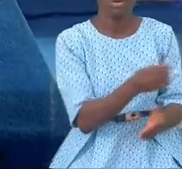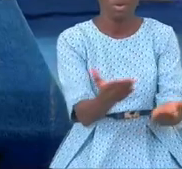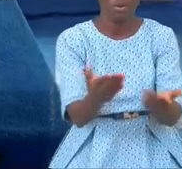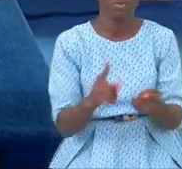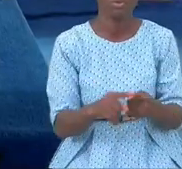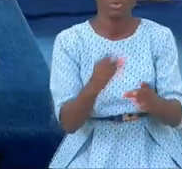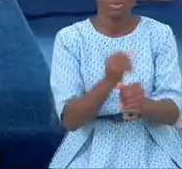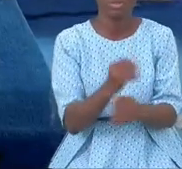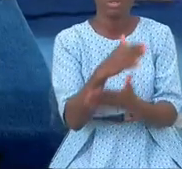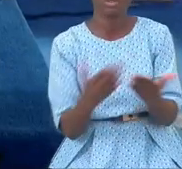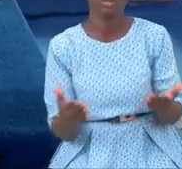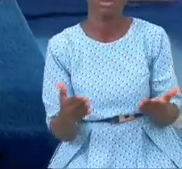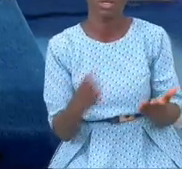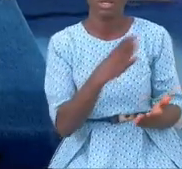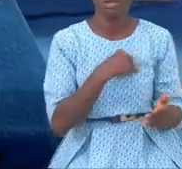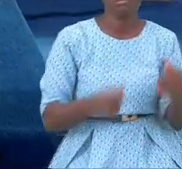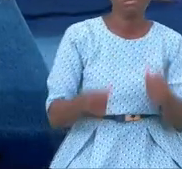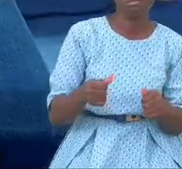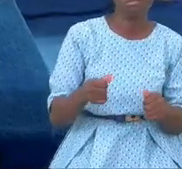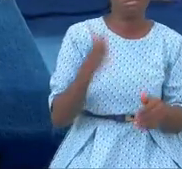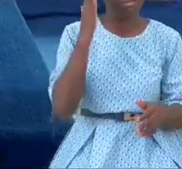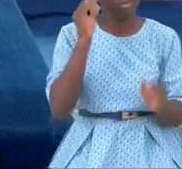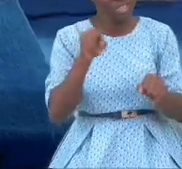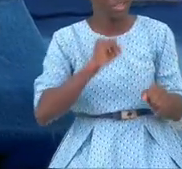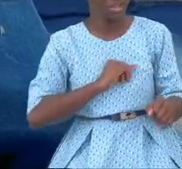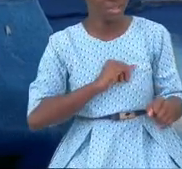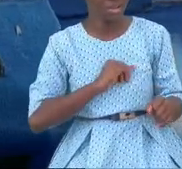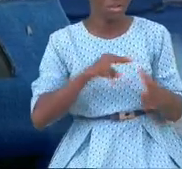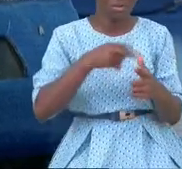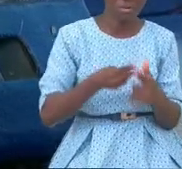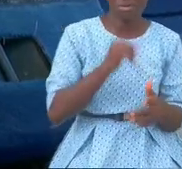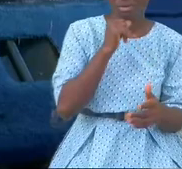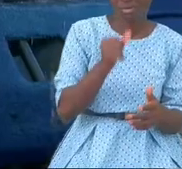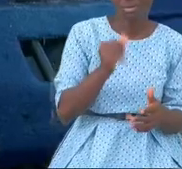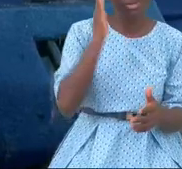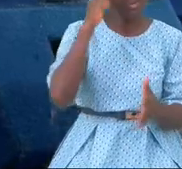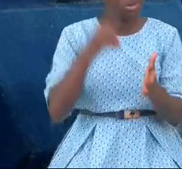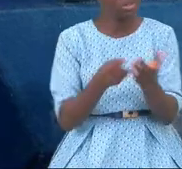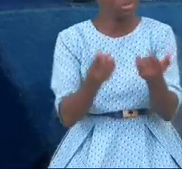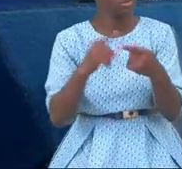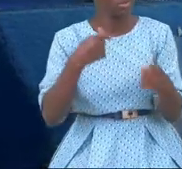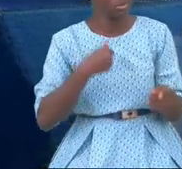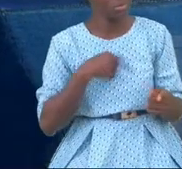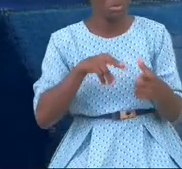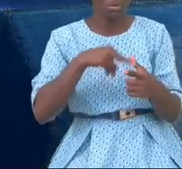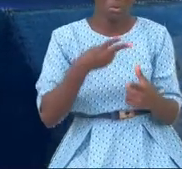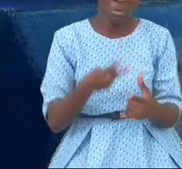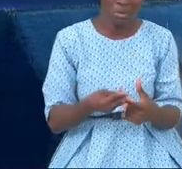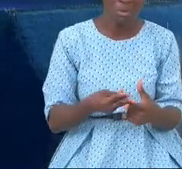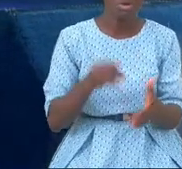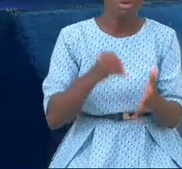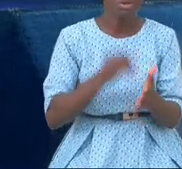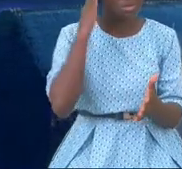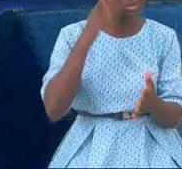me, escape me tonight? Assuring grace. Wherever you are, whoever you are, there's assurance from